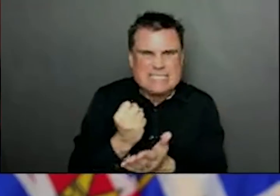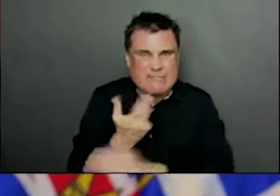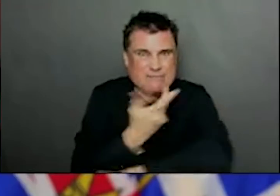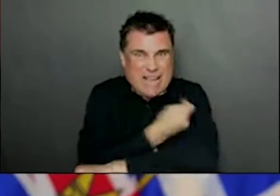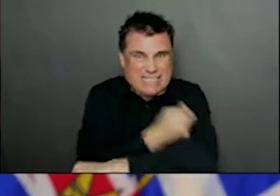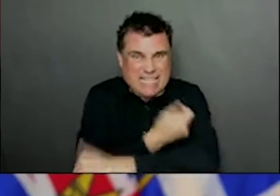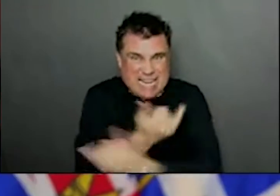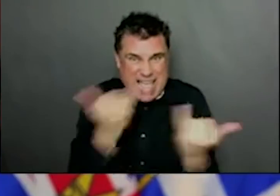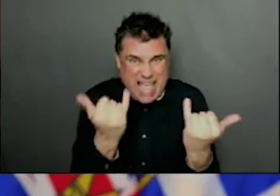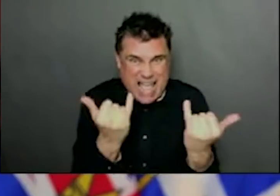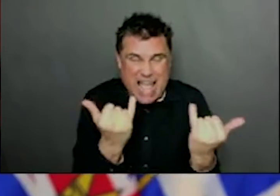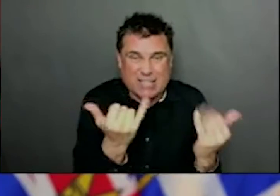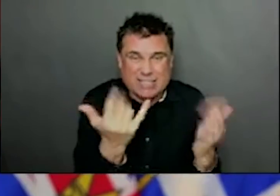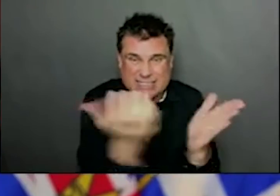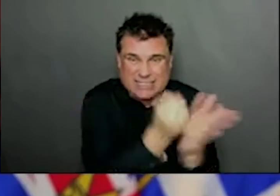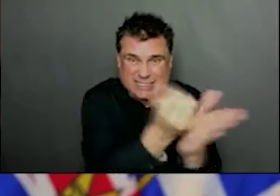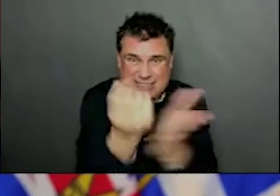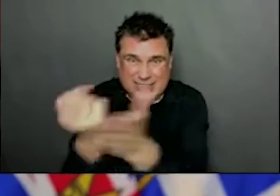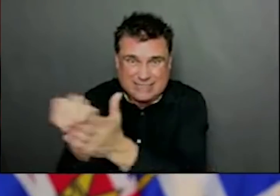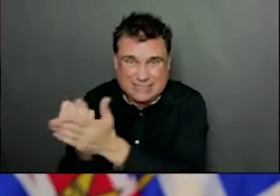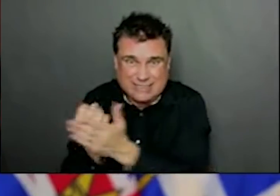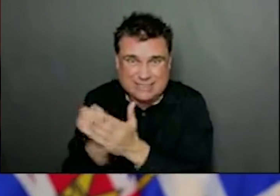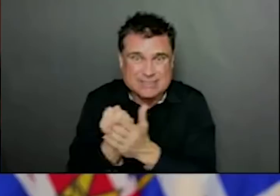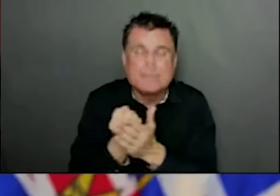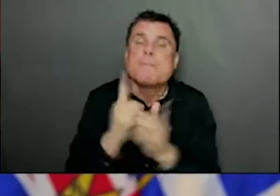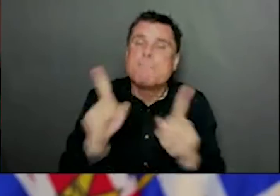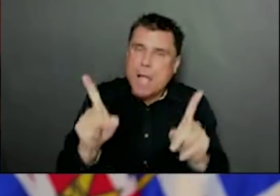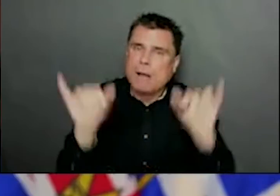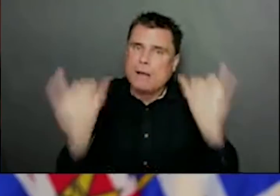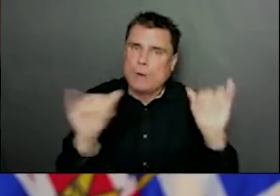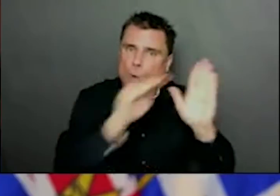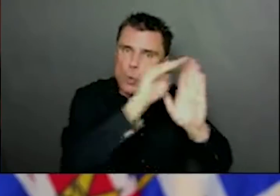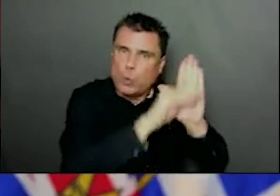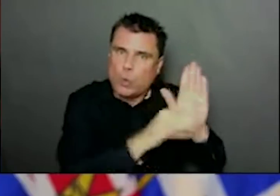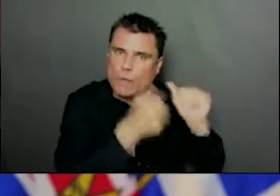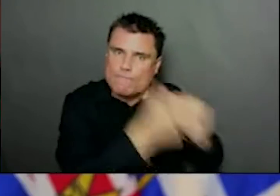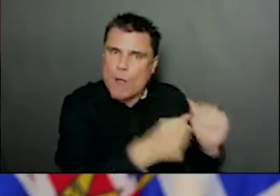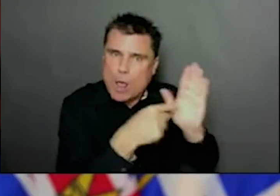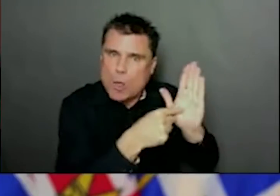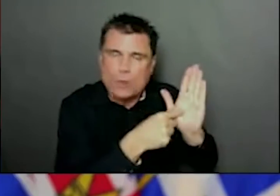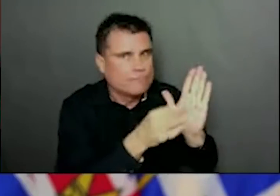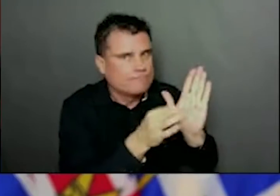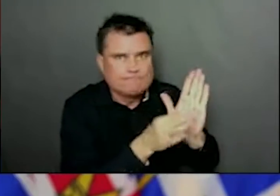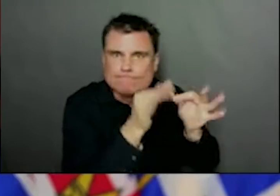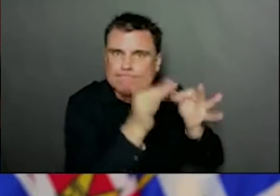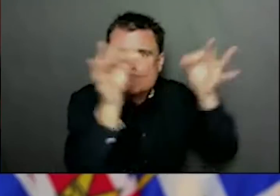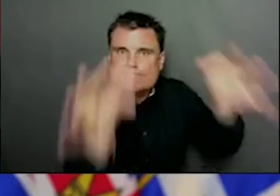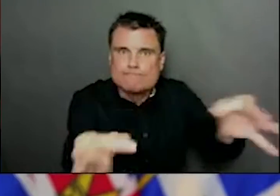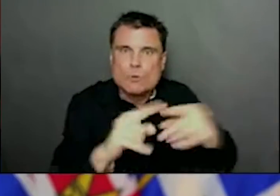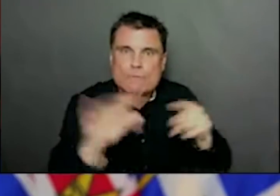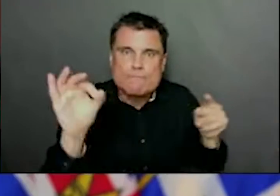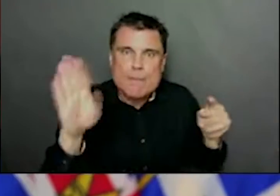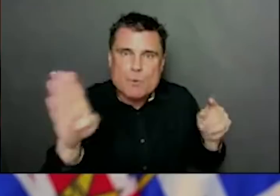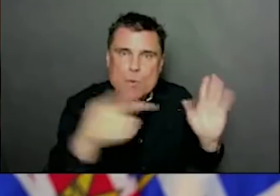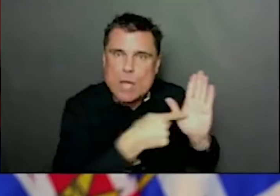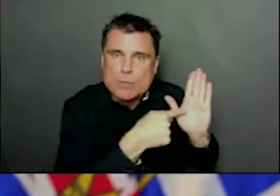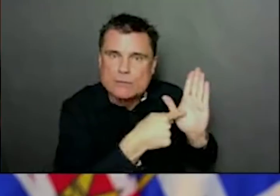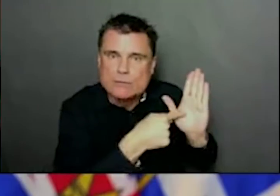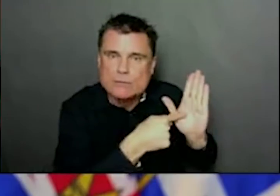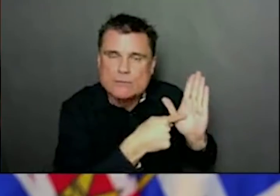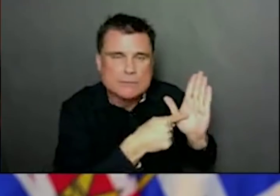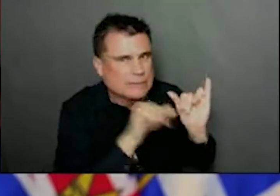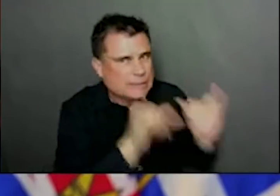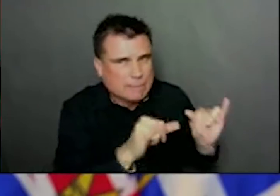essential workplaces to continue to stay open. This is important for all of us, for our mental, physical,